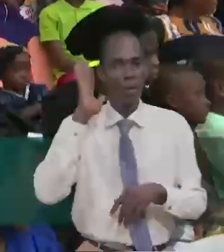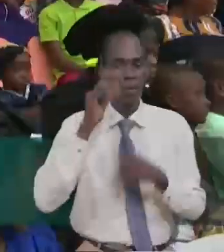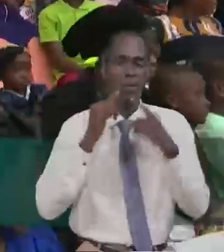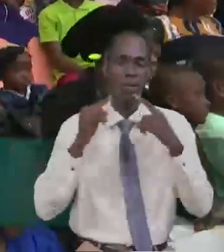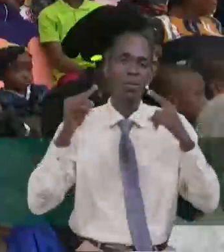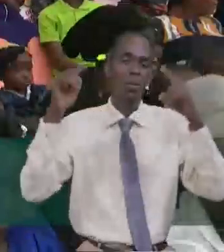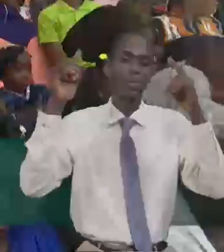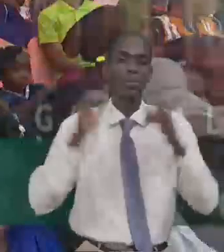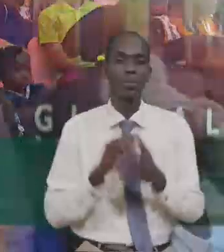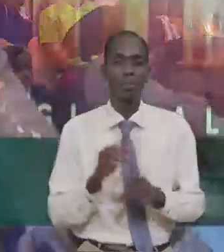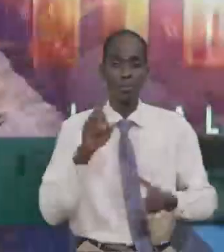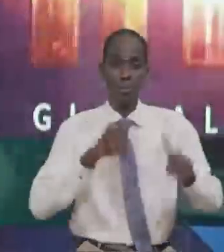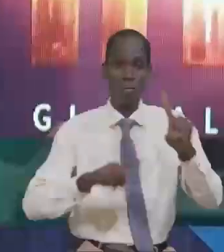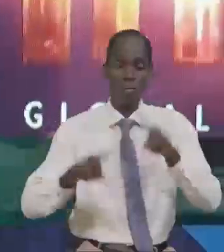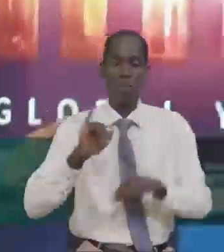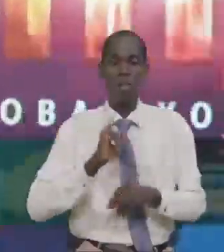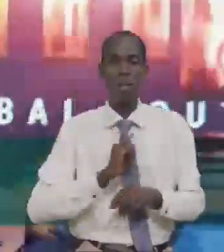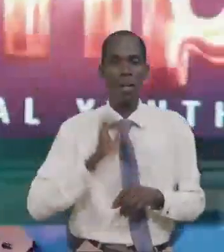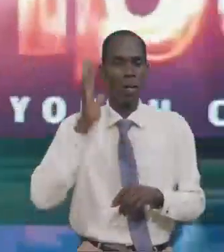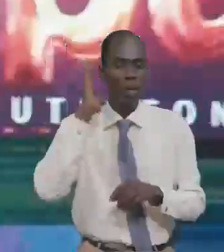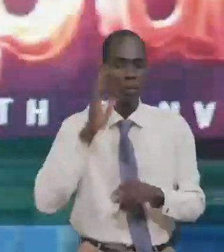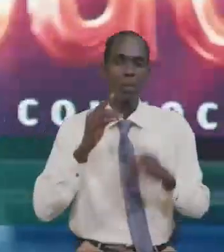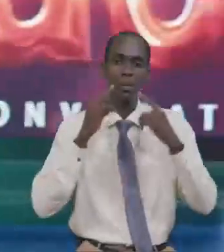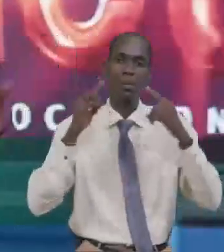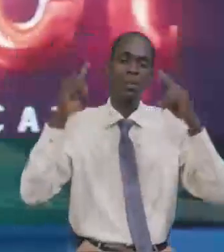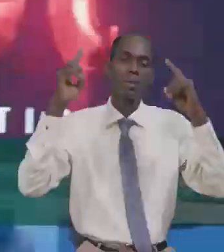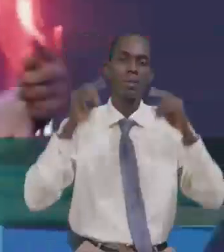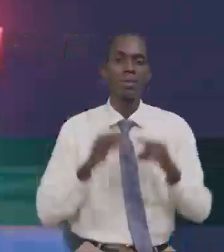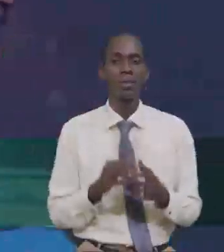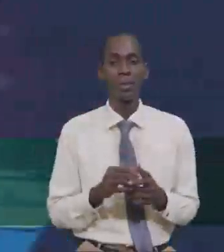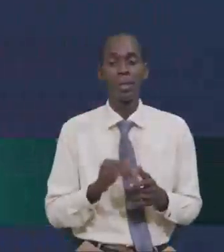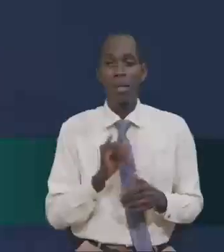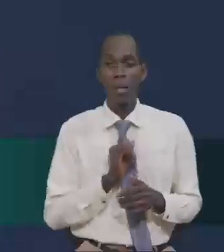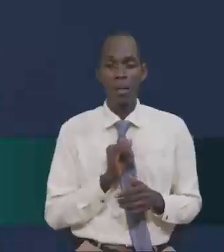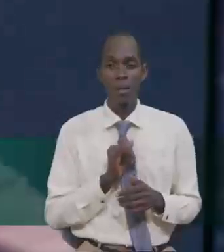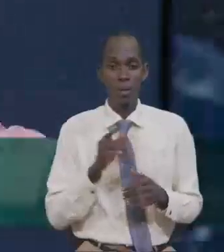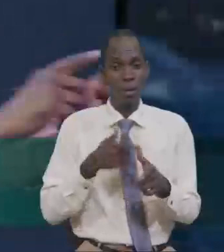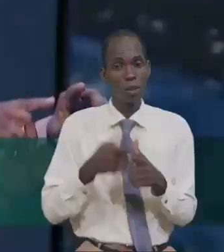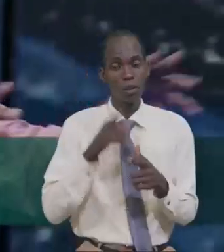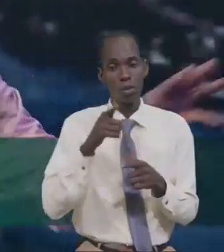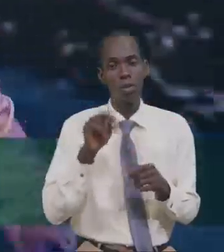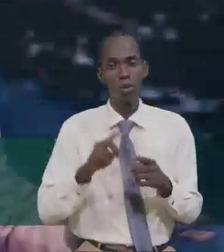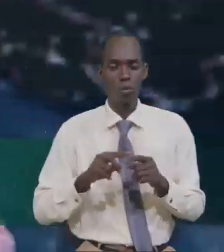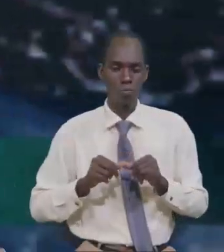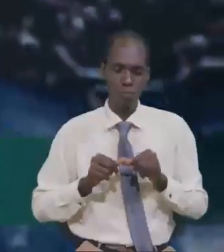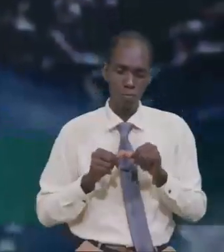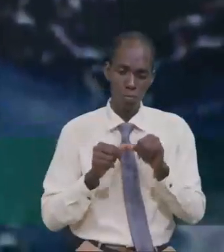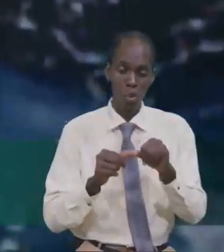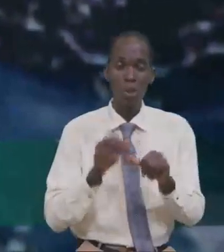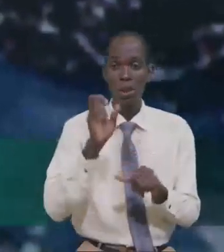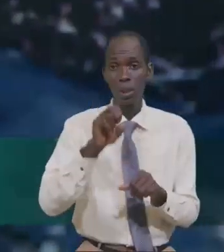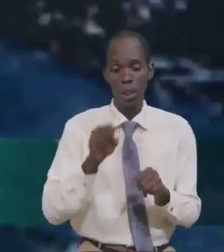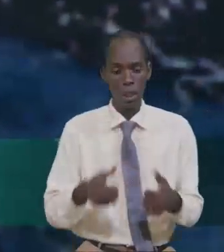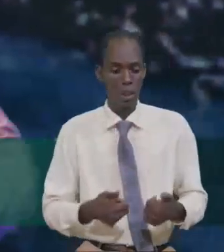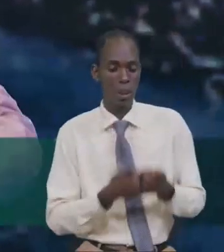course, challenges will come. I read that thing, I don't understand. Read it again. I tried to solve that problem,